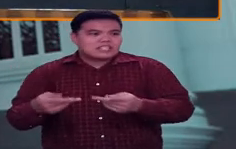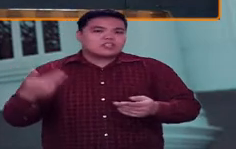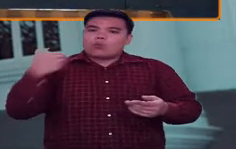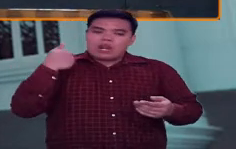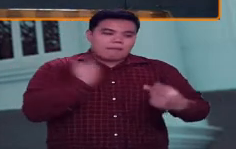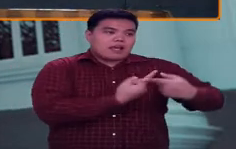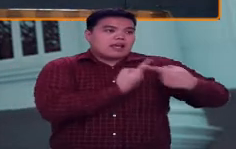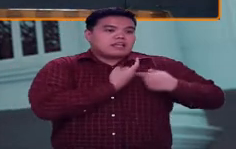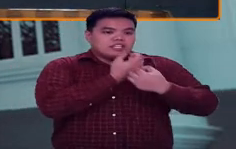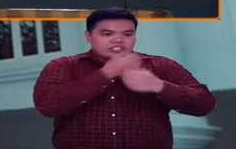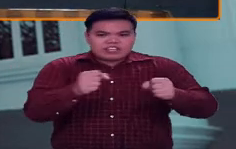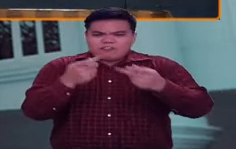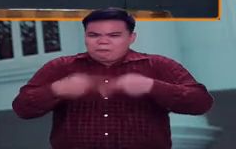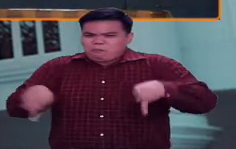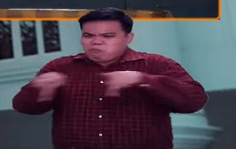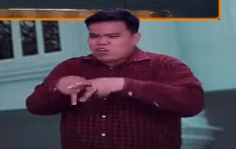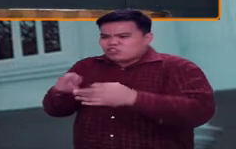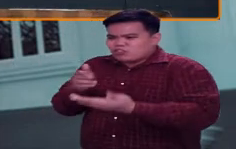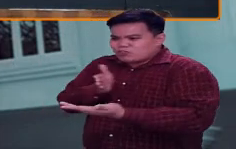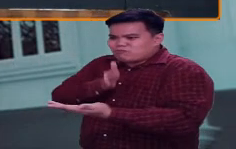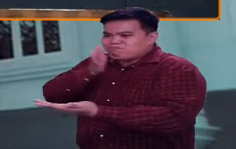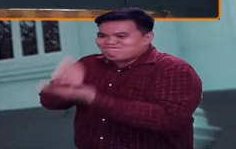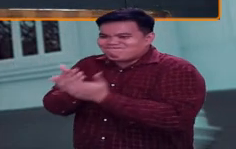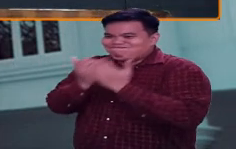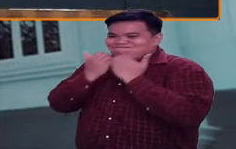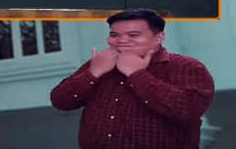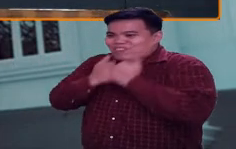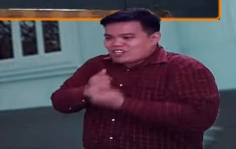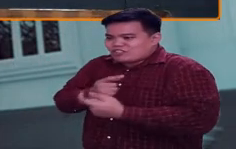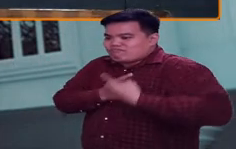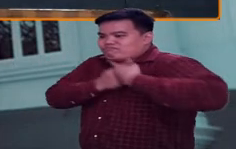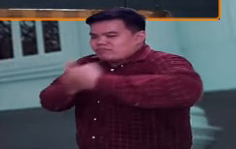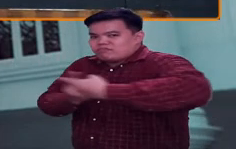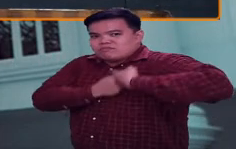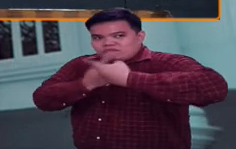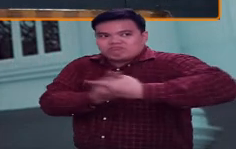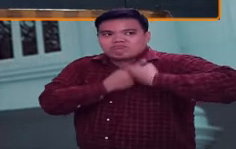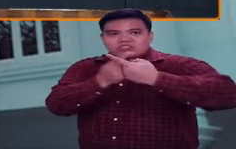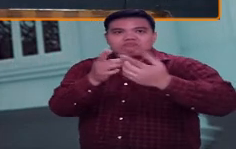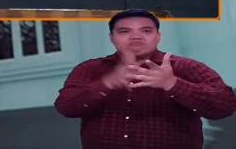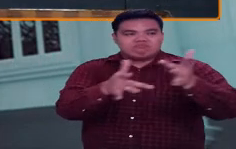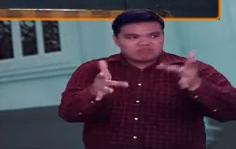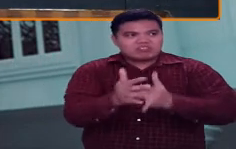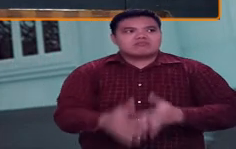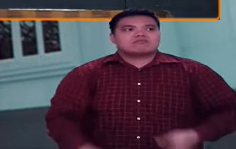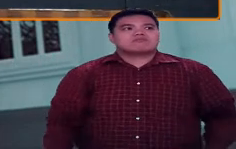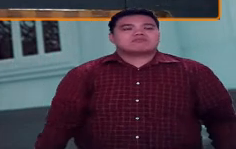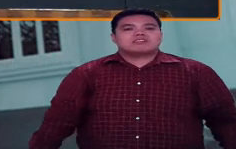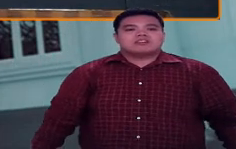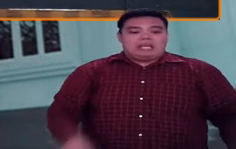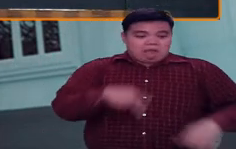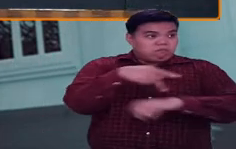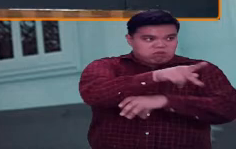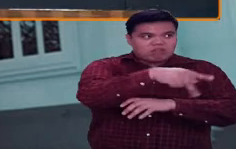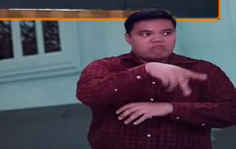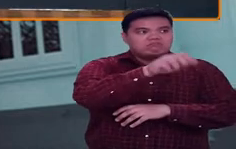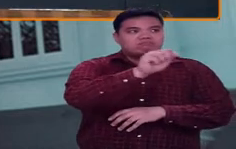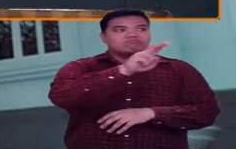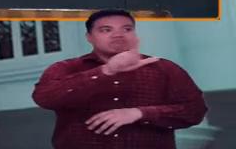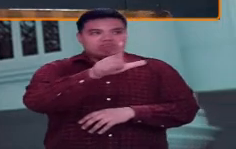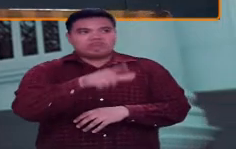to tell them of the precious gospel. He wanted to fulfill that in his lifetime. It's